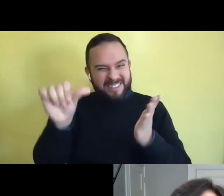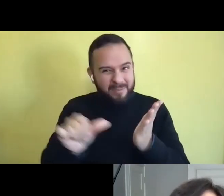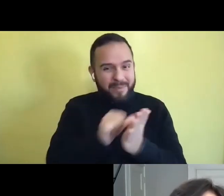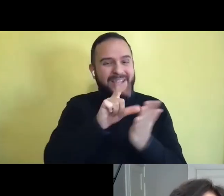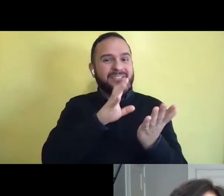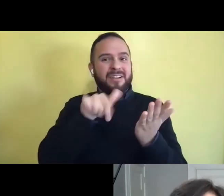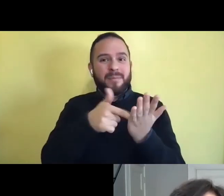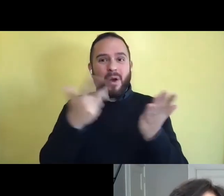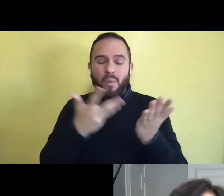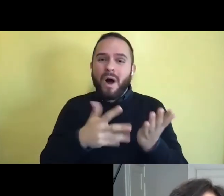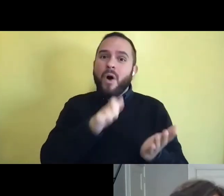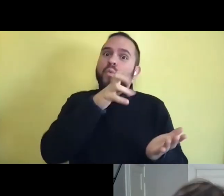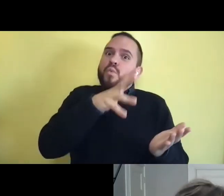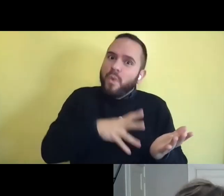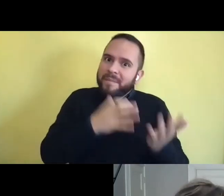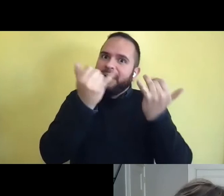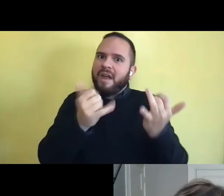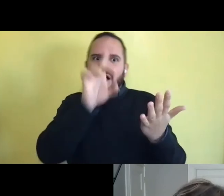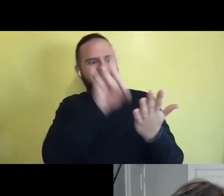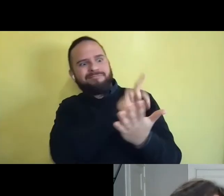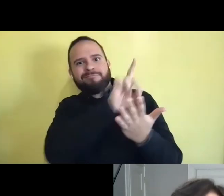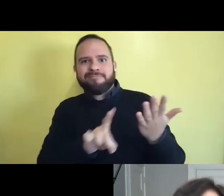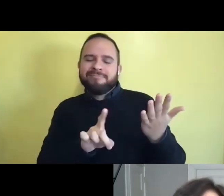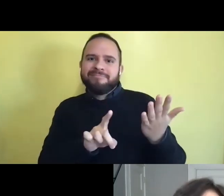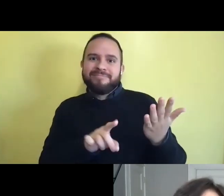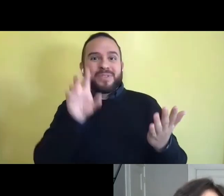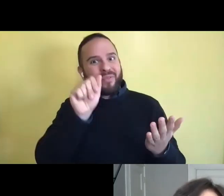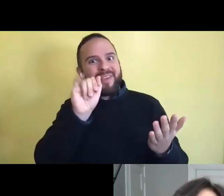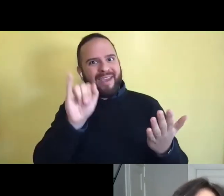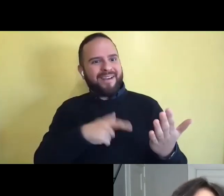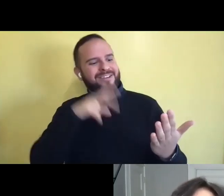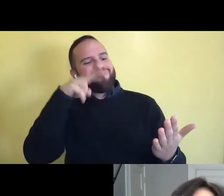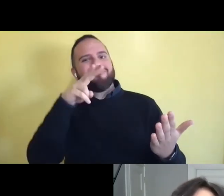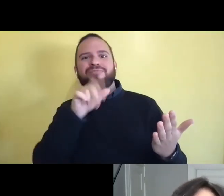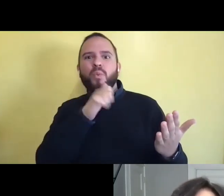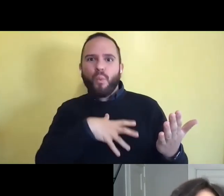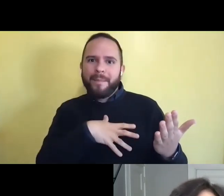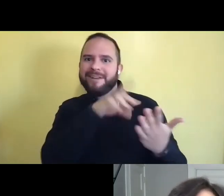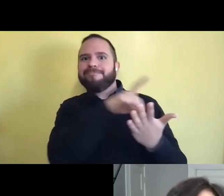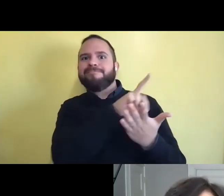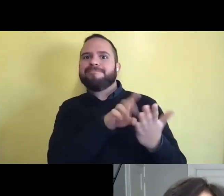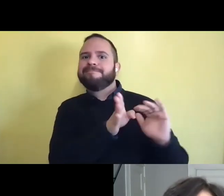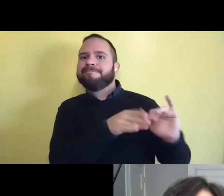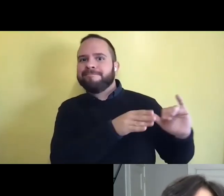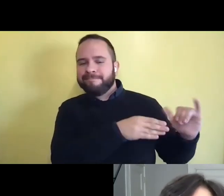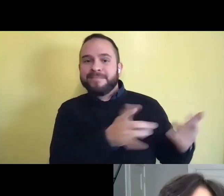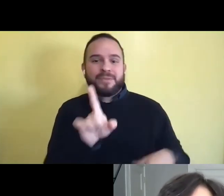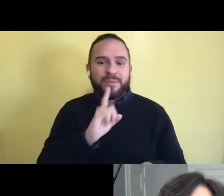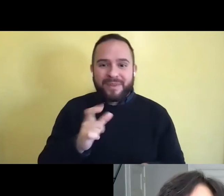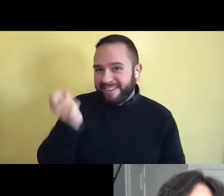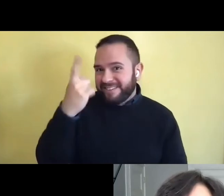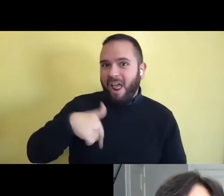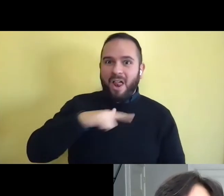being discriminated against by AI. So the good news is that we are actually in this together, so to